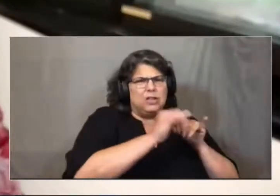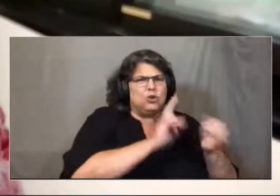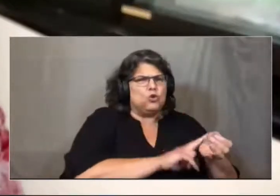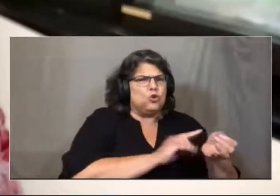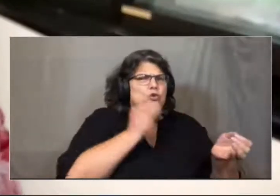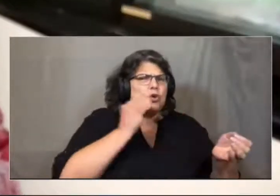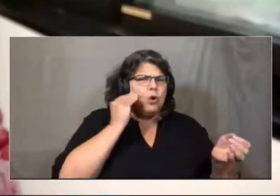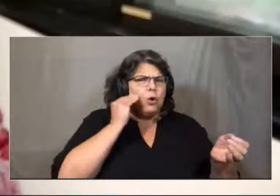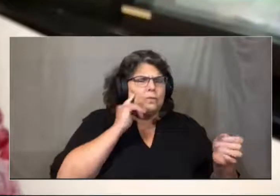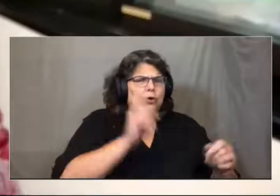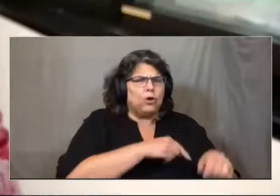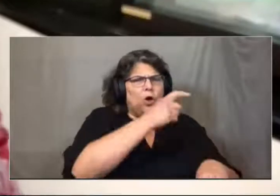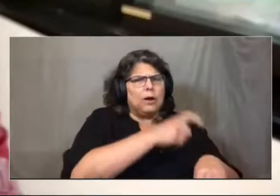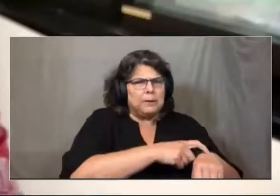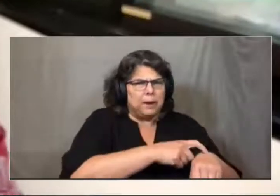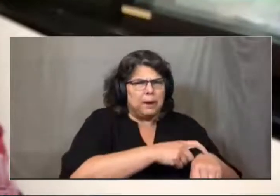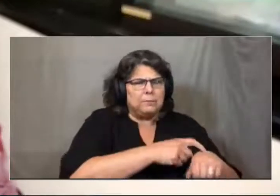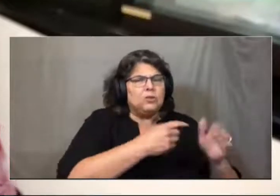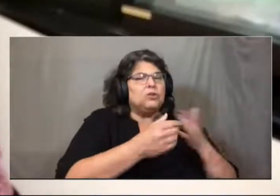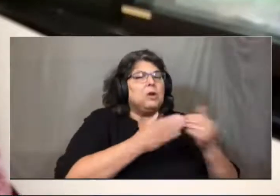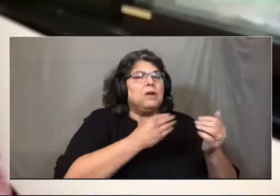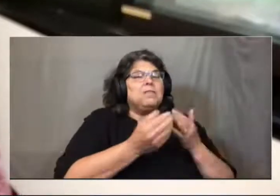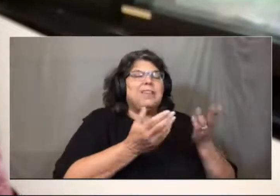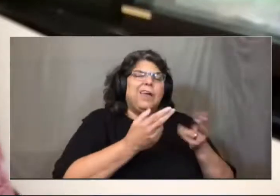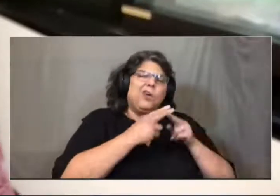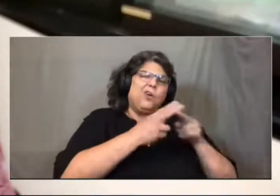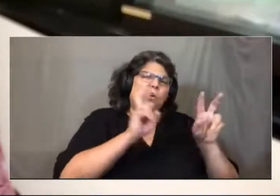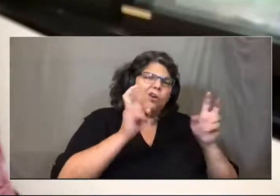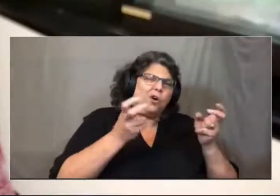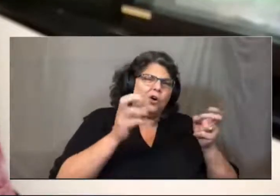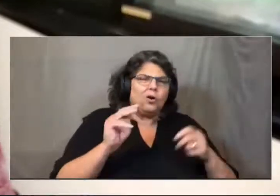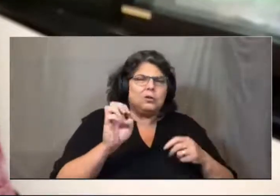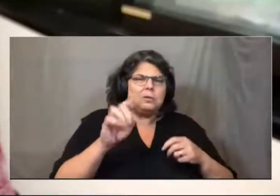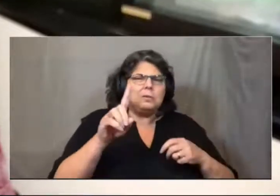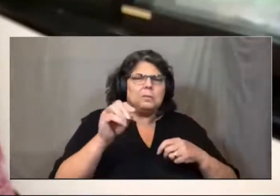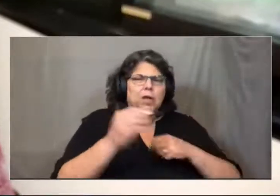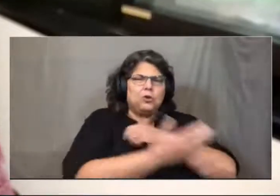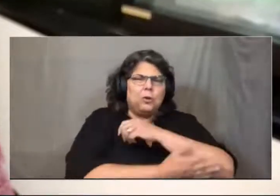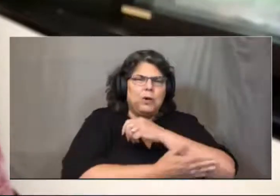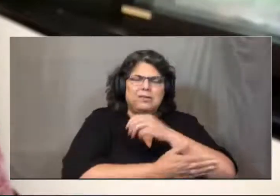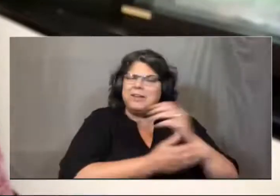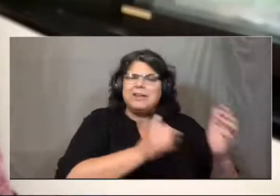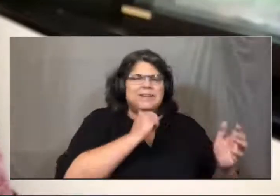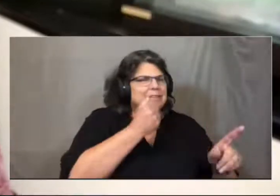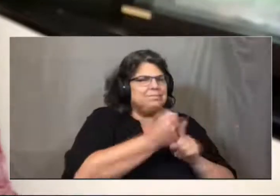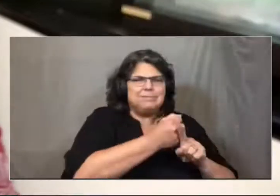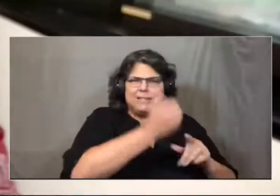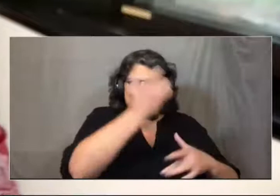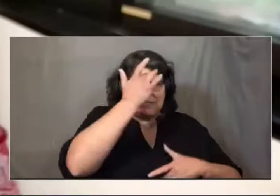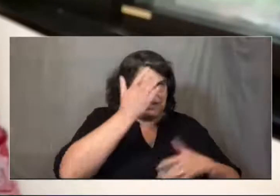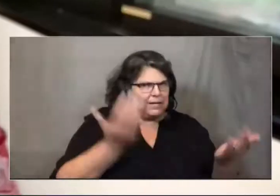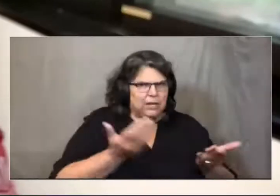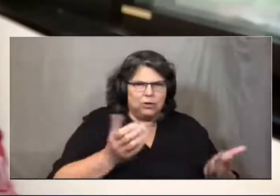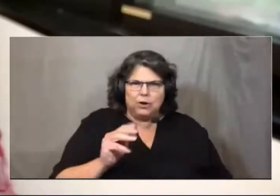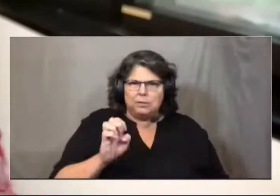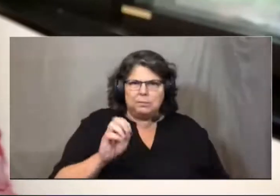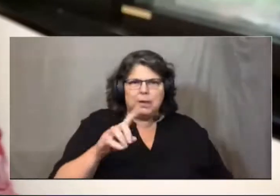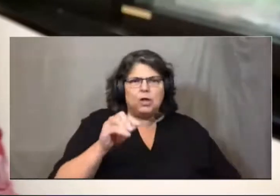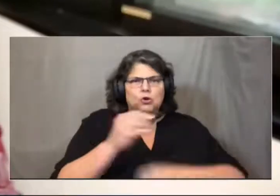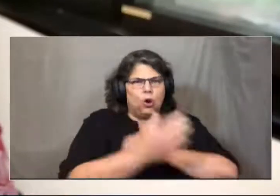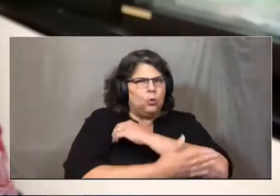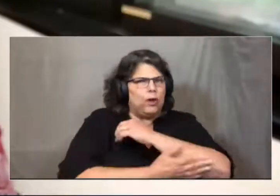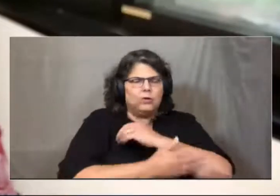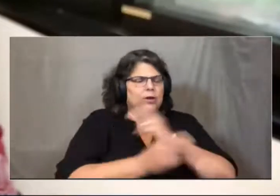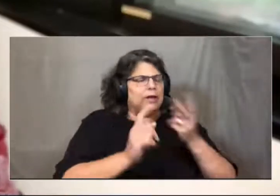appeared on our records, they actually didn't acquire the disease in our community and they didn't pass away in our community.